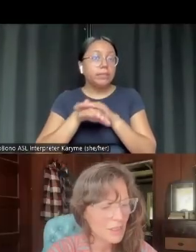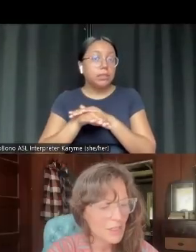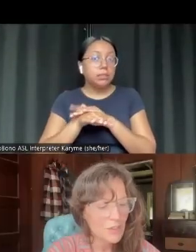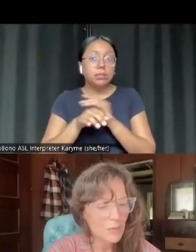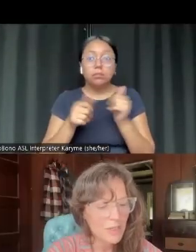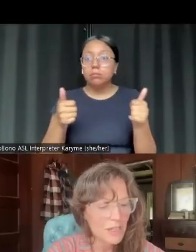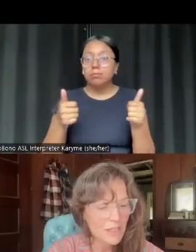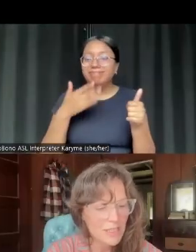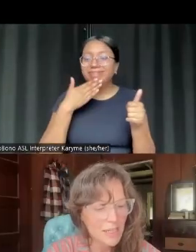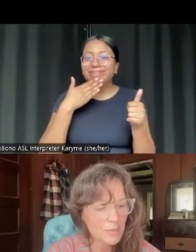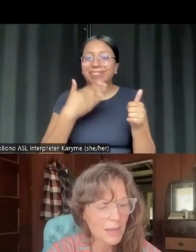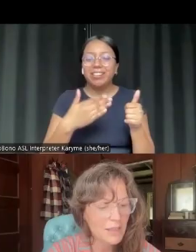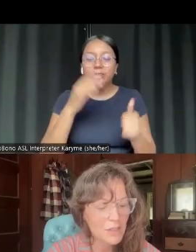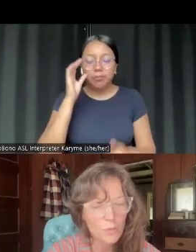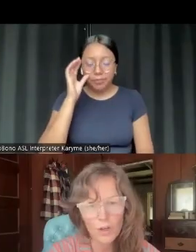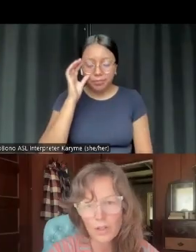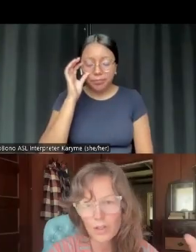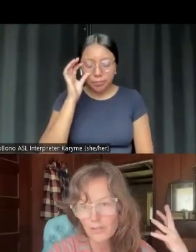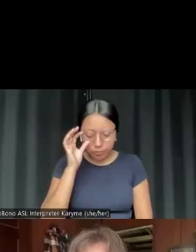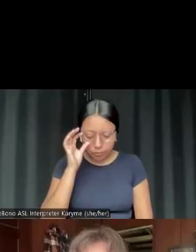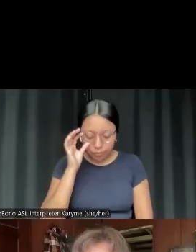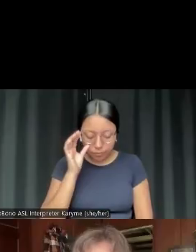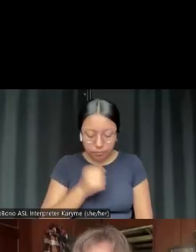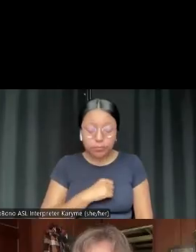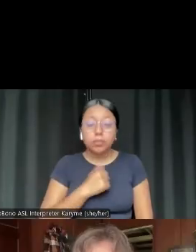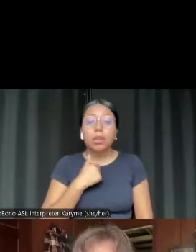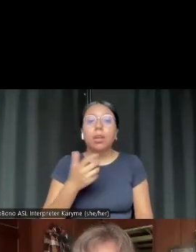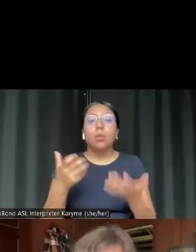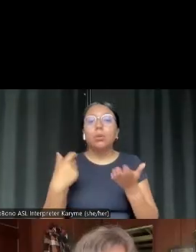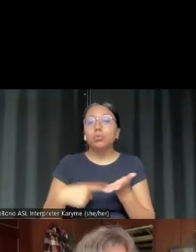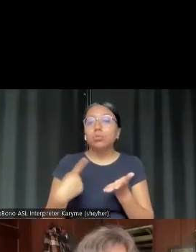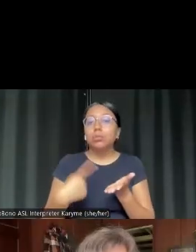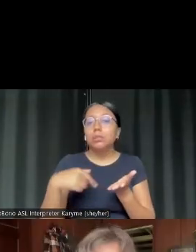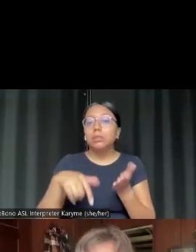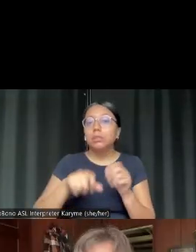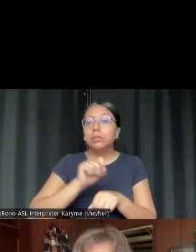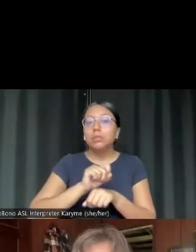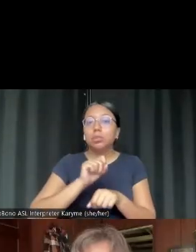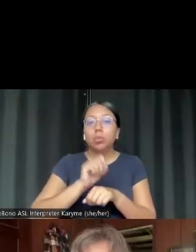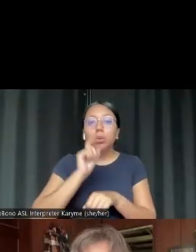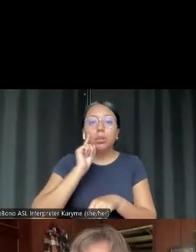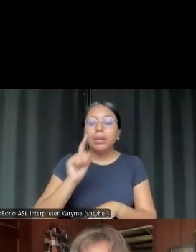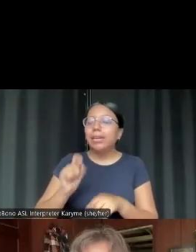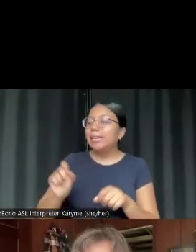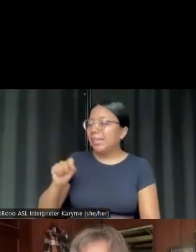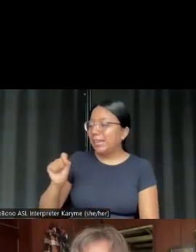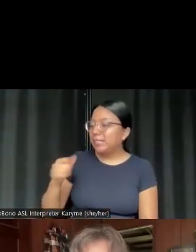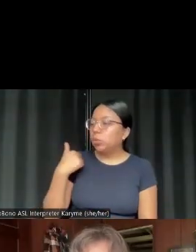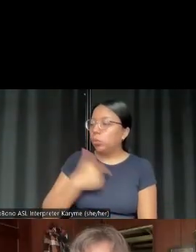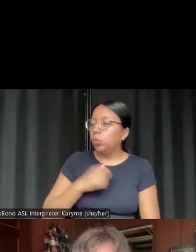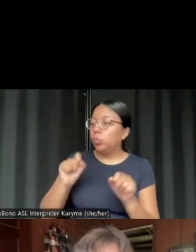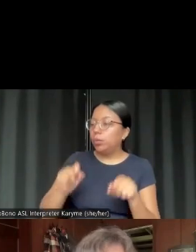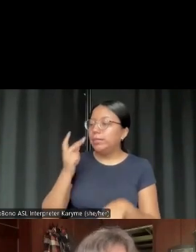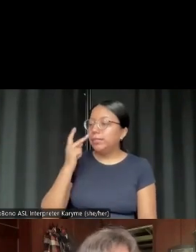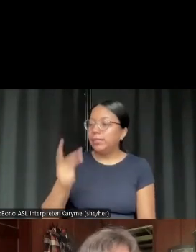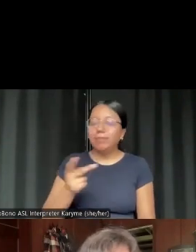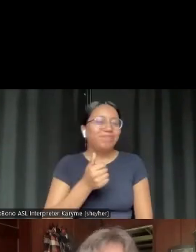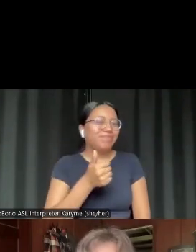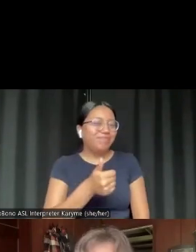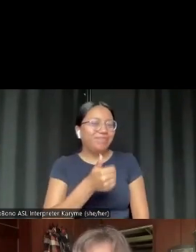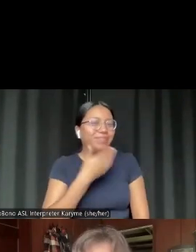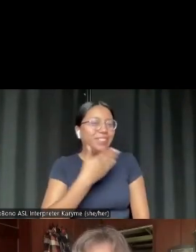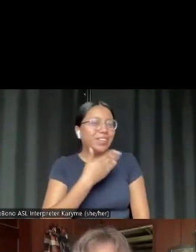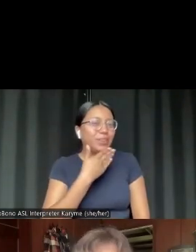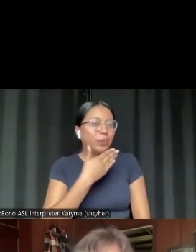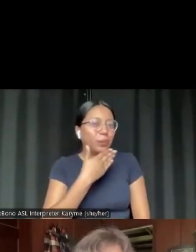you. So I want to talk today about this work of infrastructural design. Yes, we are seeing it. Wonderful. This is Moya.